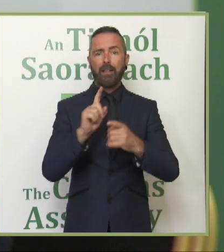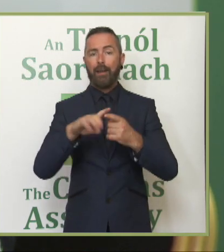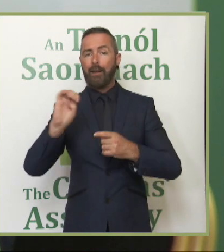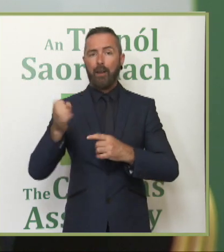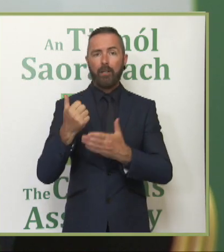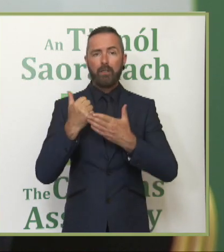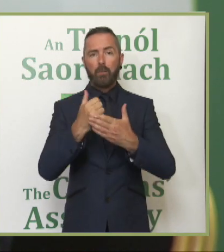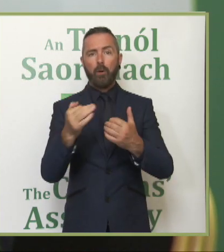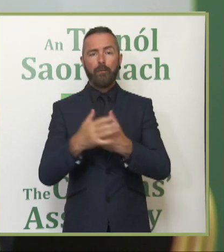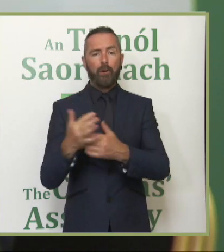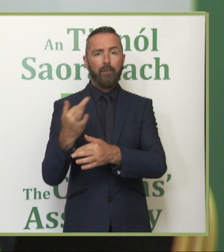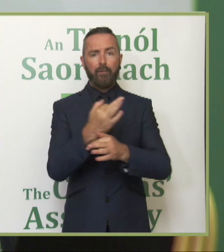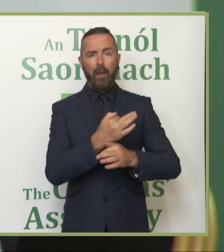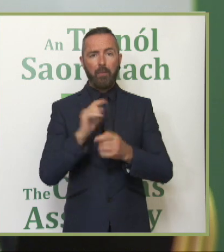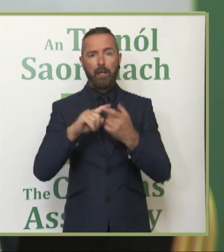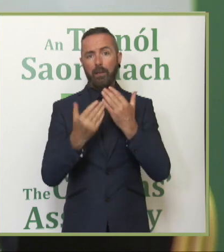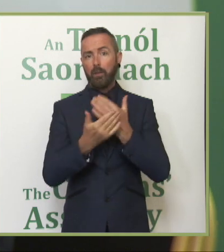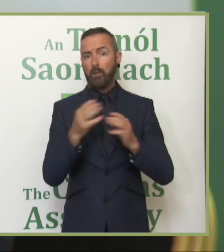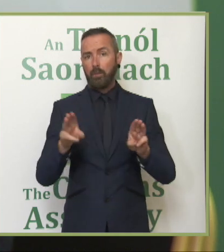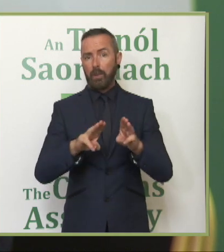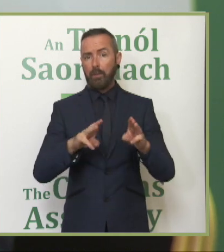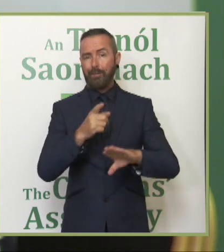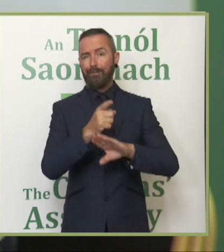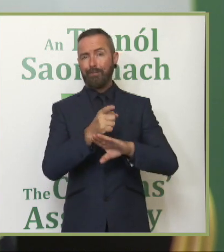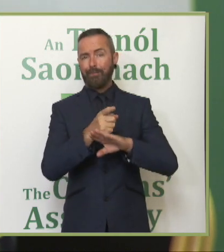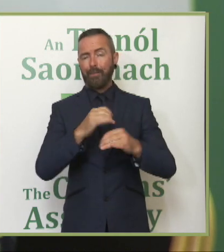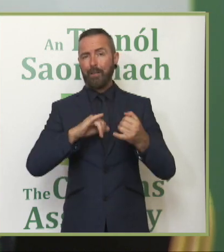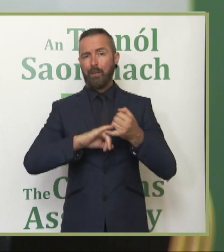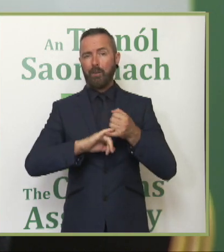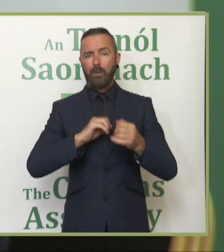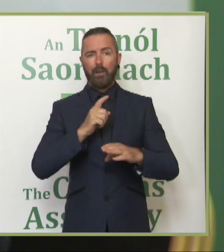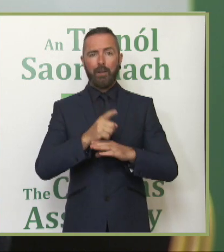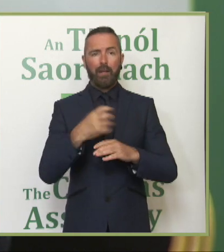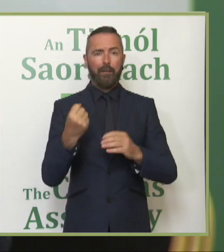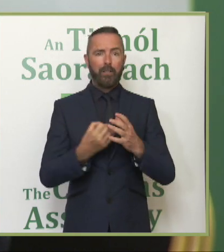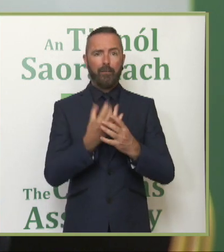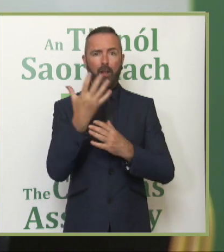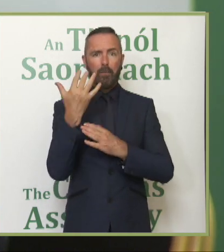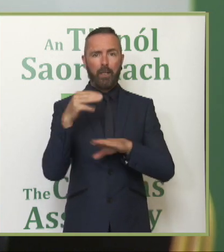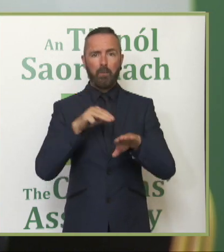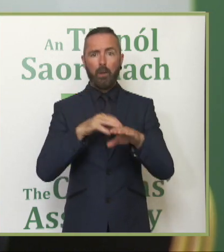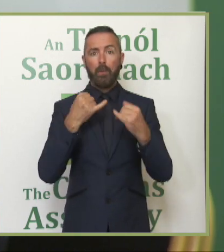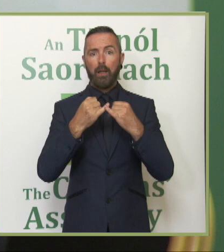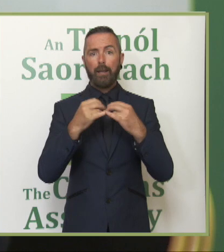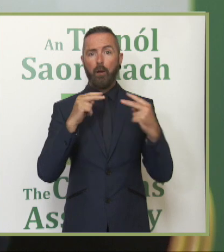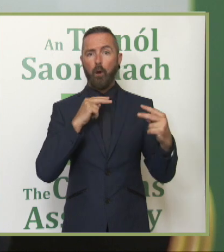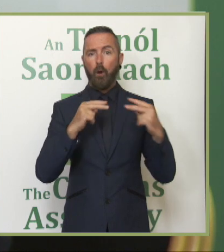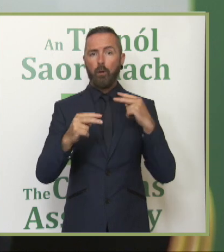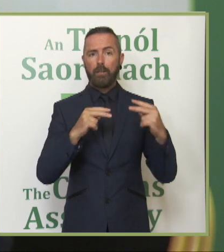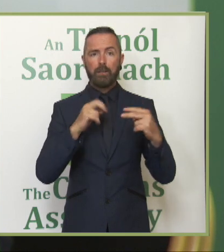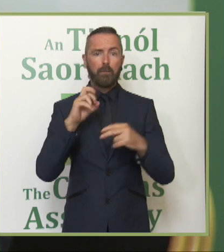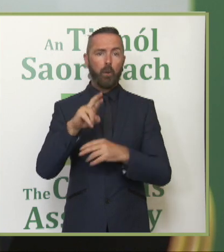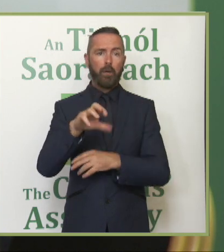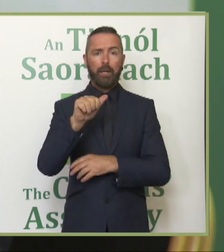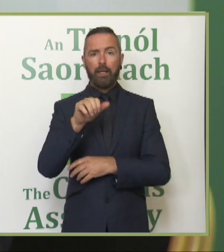supports for families and young people who are, with developmental conditions such as autism or